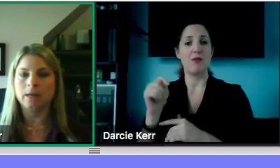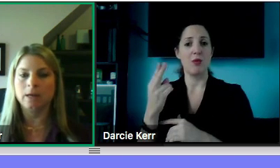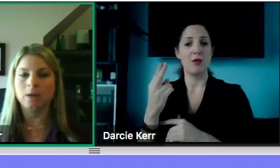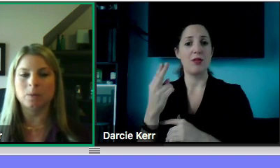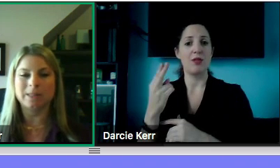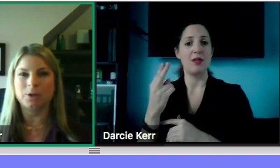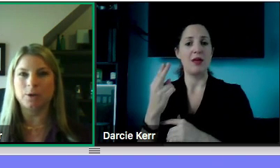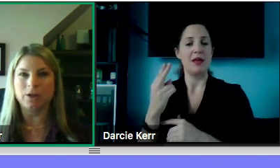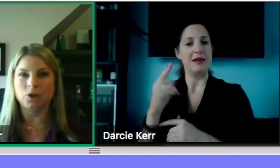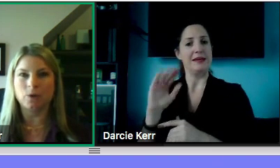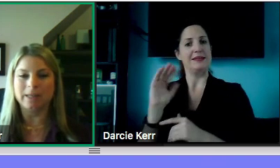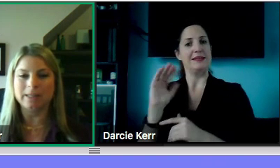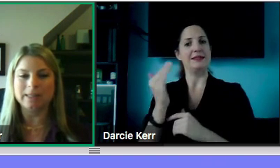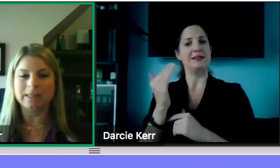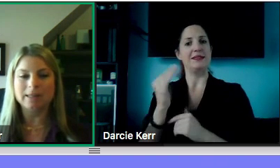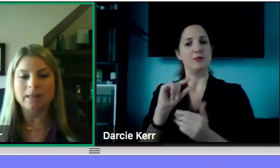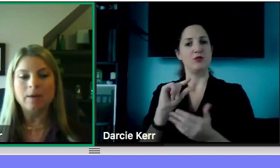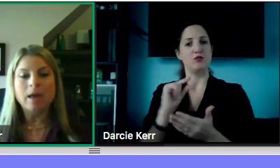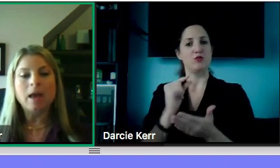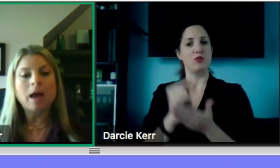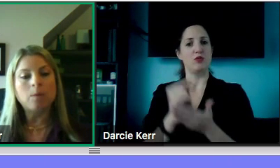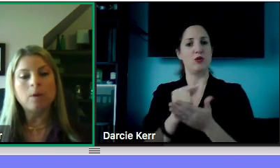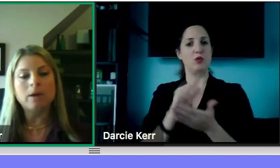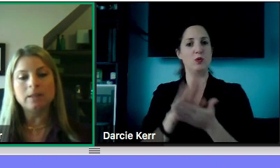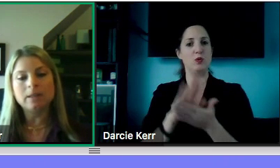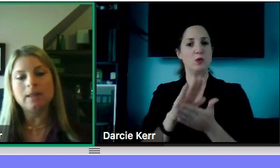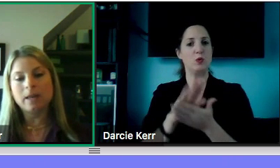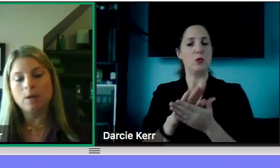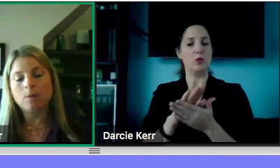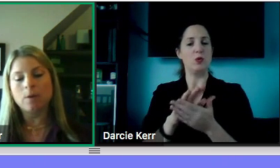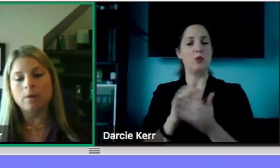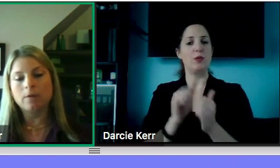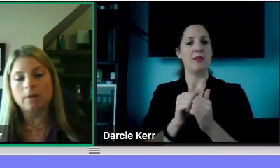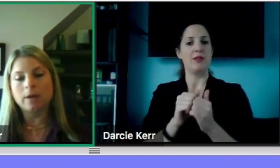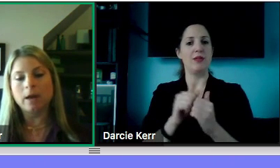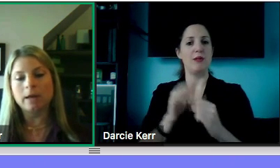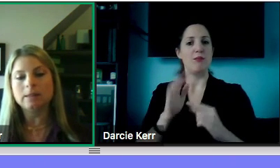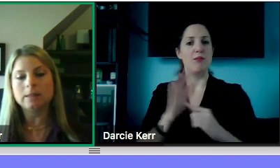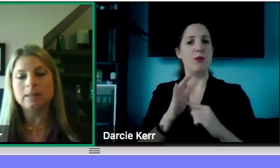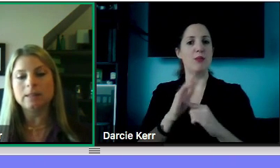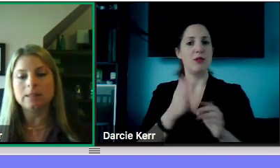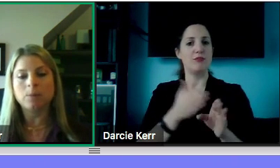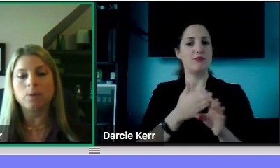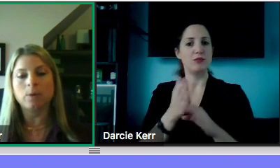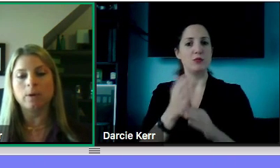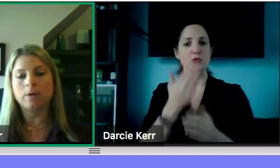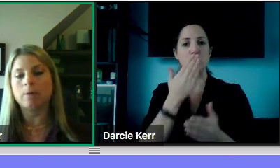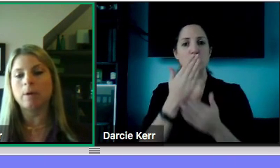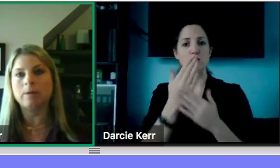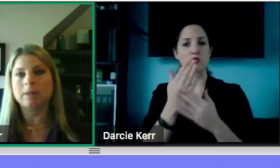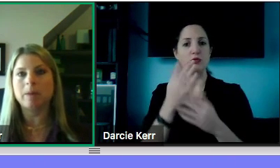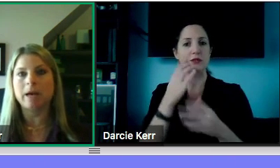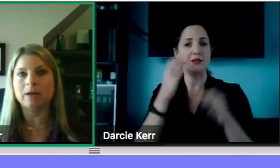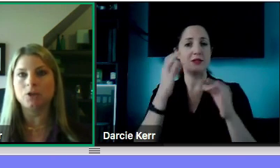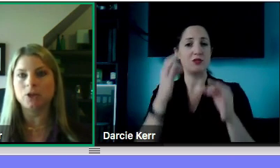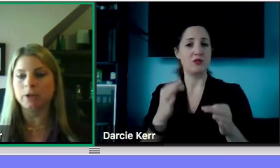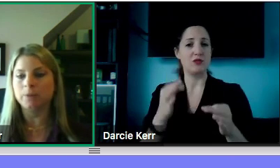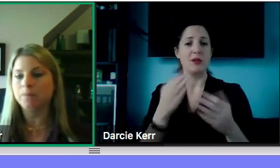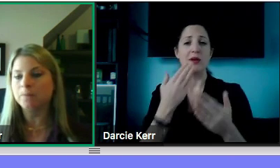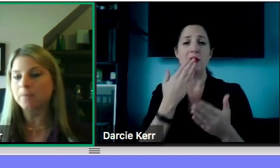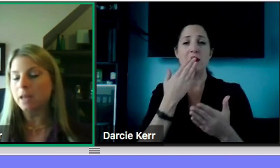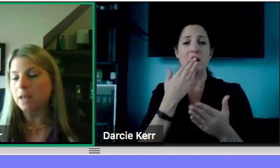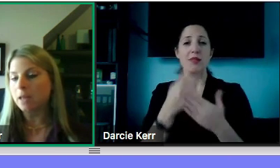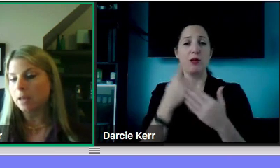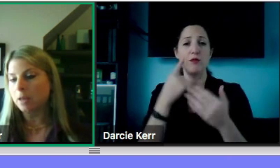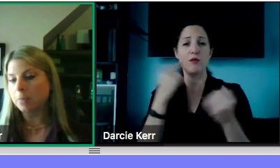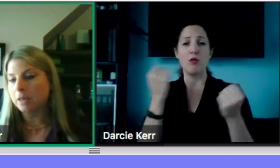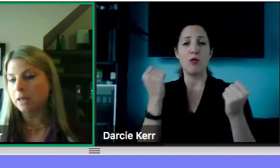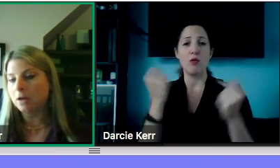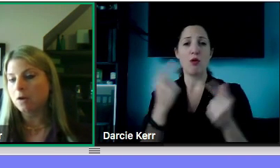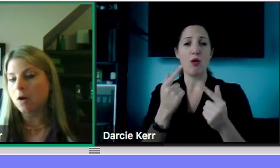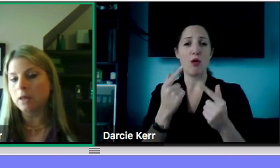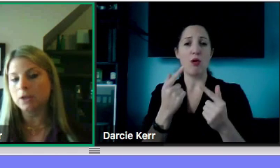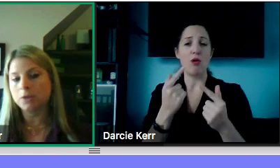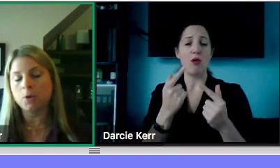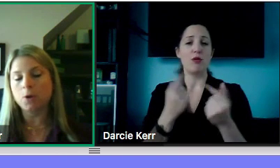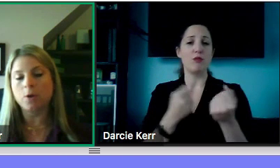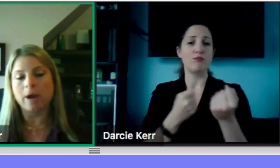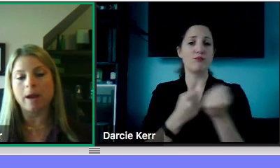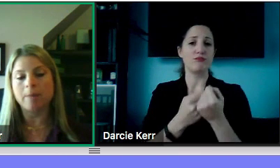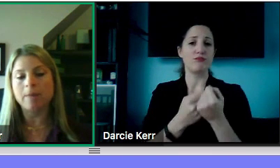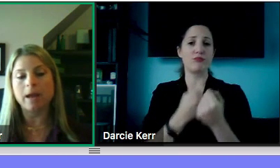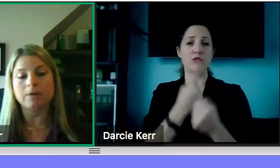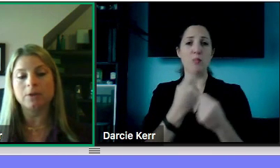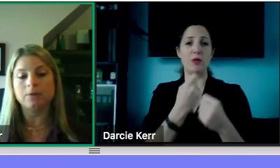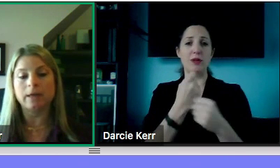field was a great choice. I want to thank you all for the guidance and support throughout this past year. Completing a